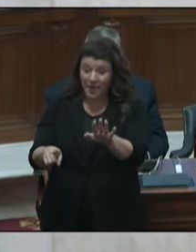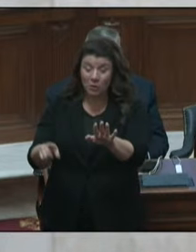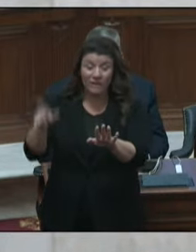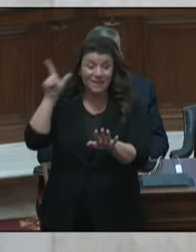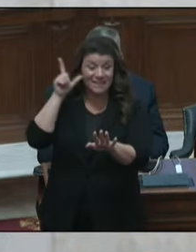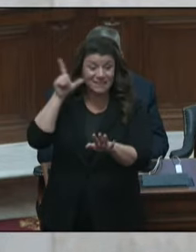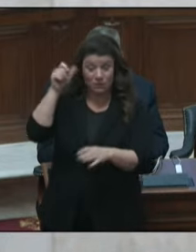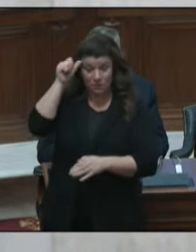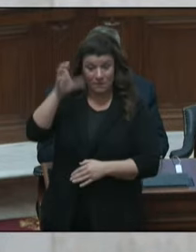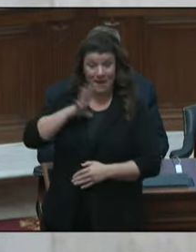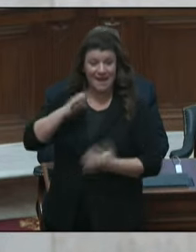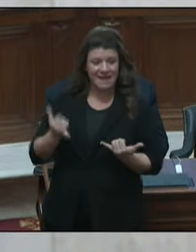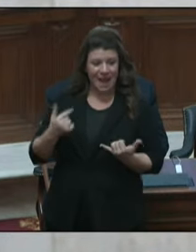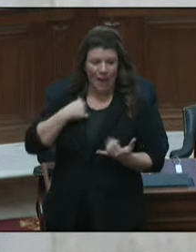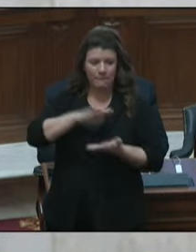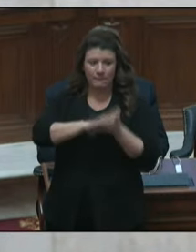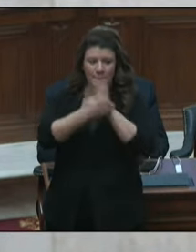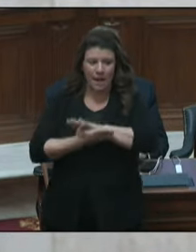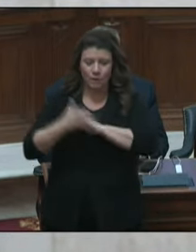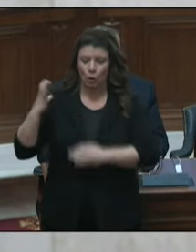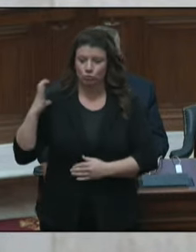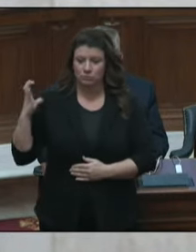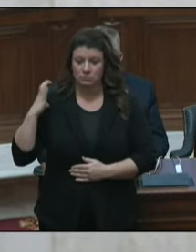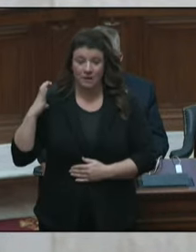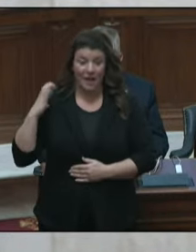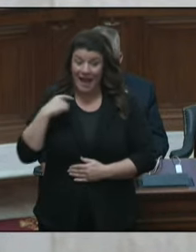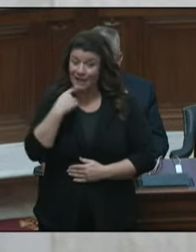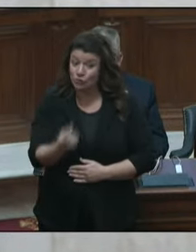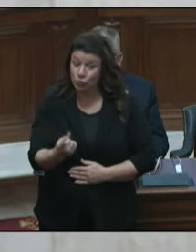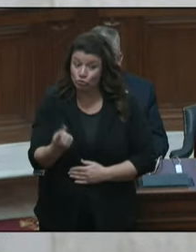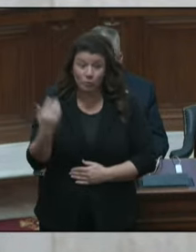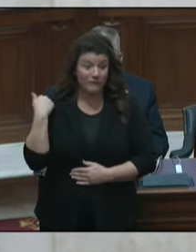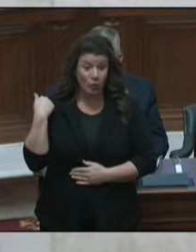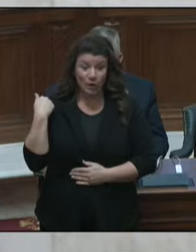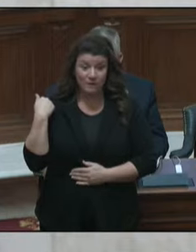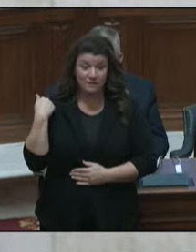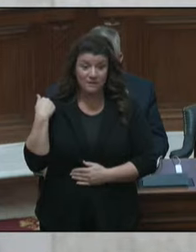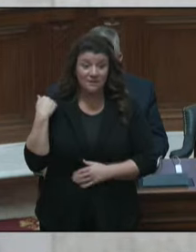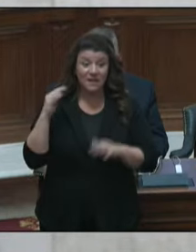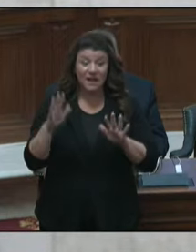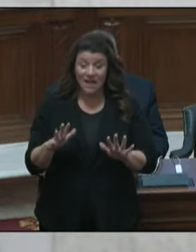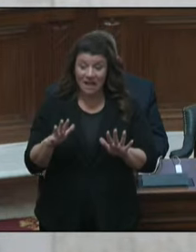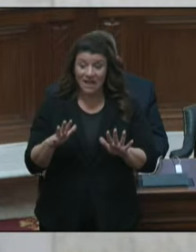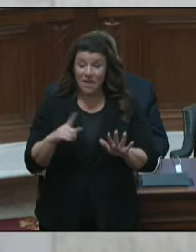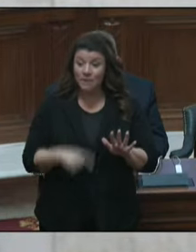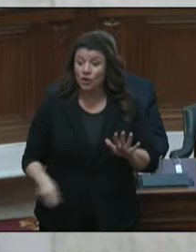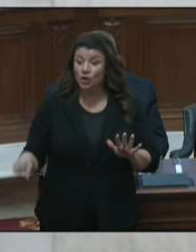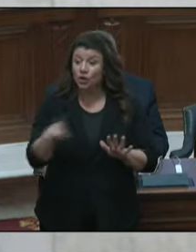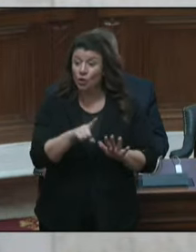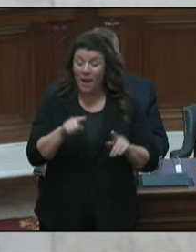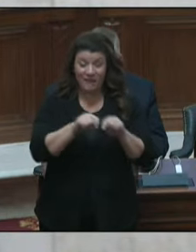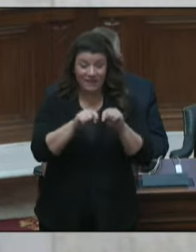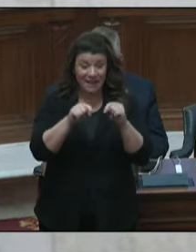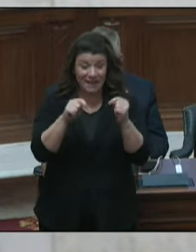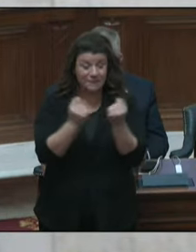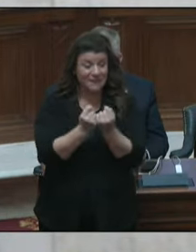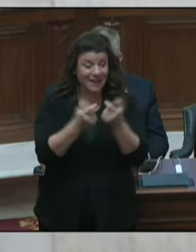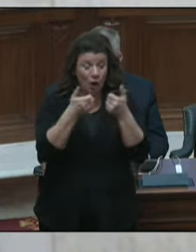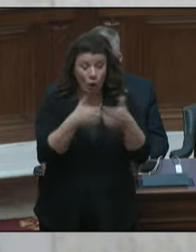a guy now that's a coach, I tried to tell you before, but absolutely, when you got teams that are